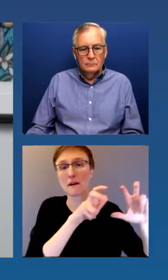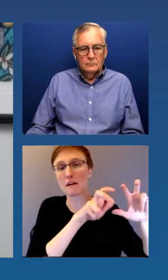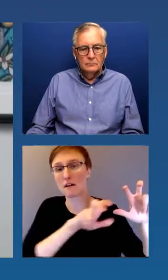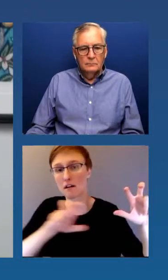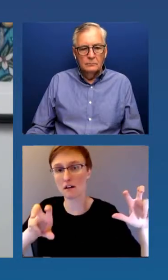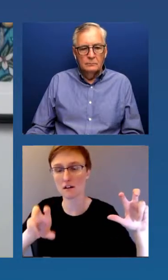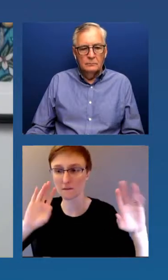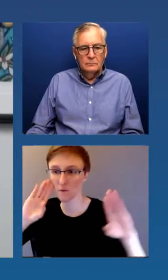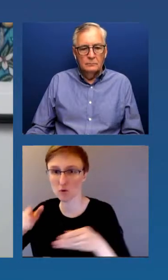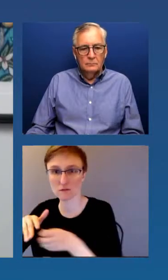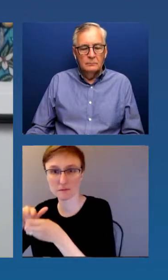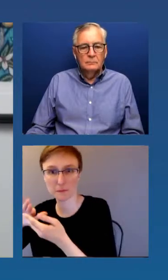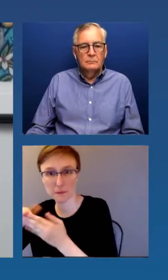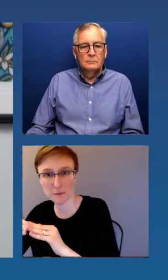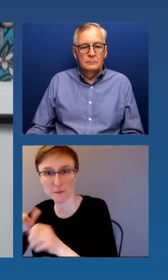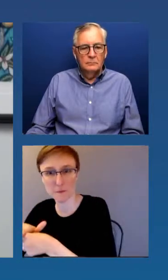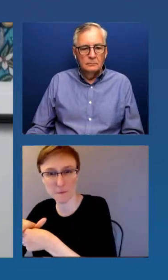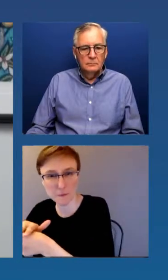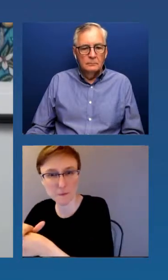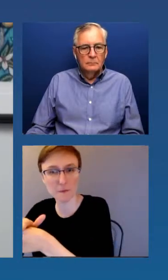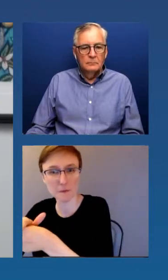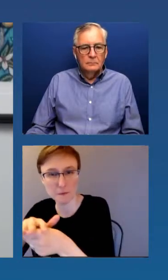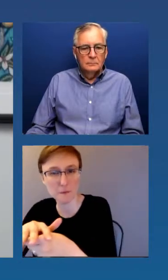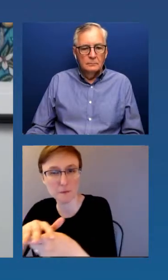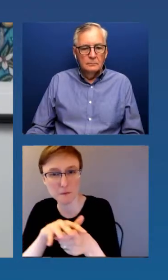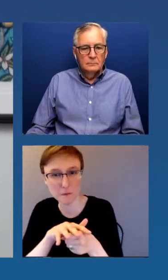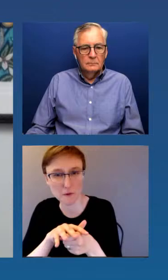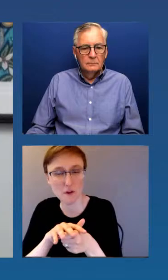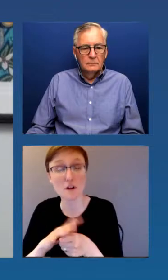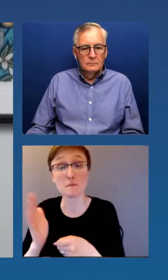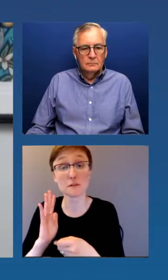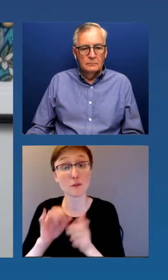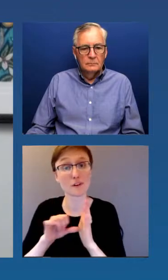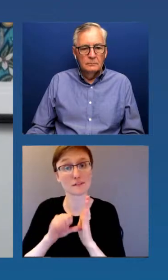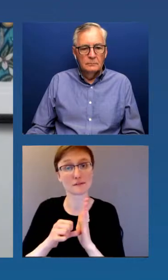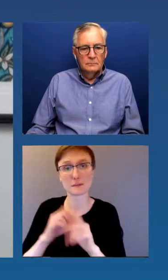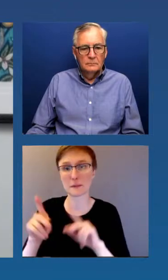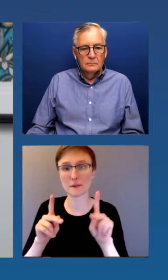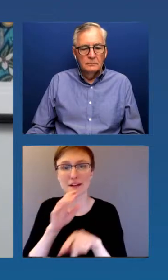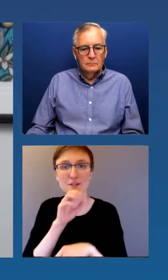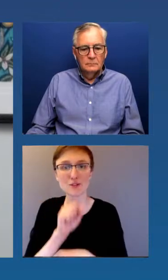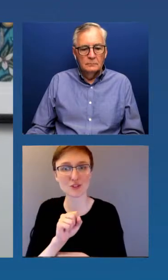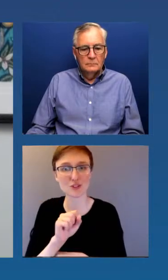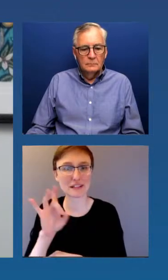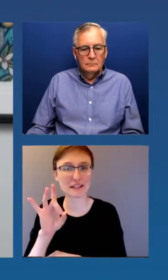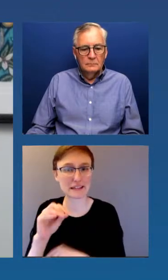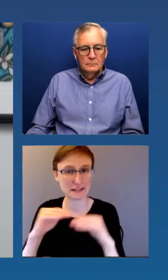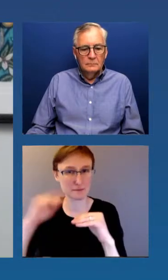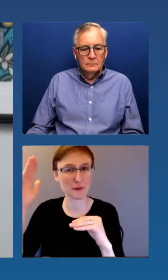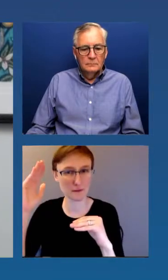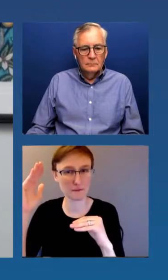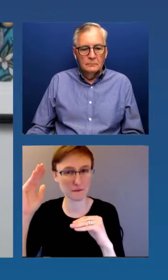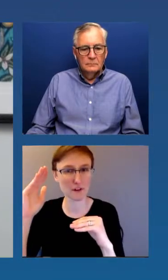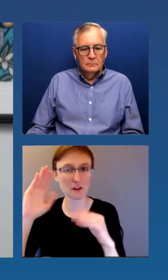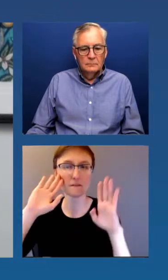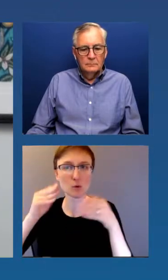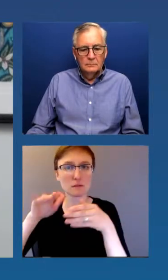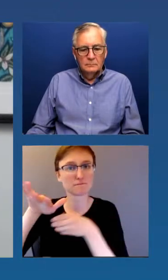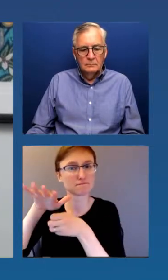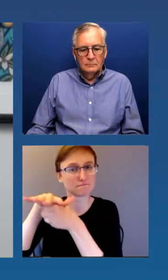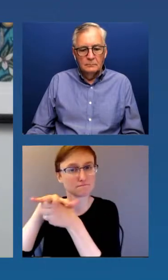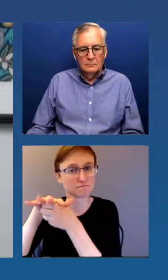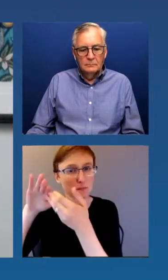concentration early on with people over 80, it's where we started our neighborhood approach, was for people over 80. So the conversation did